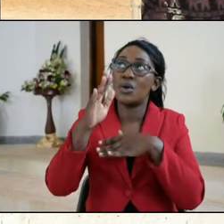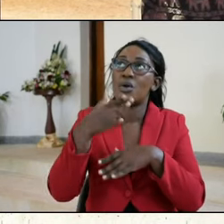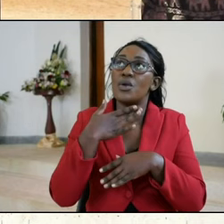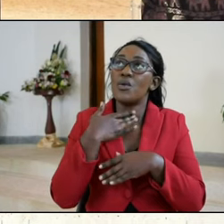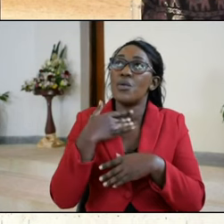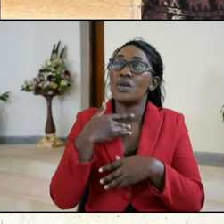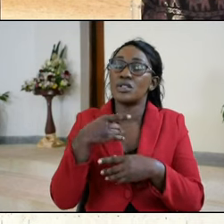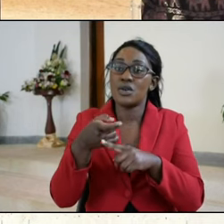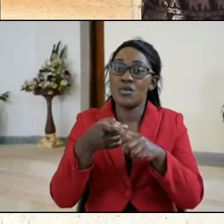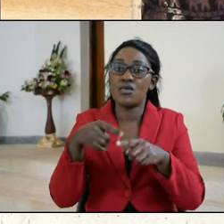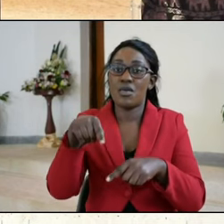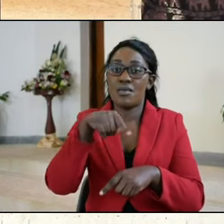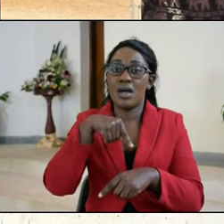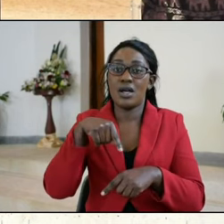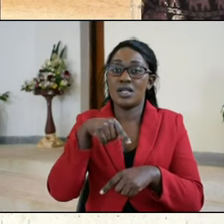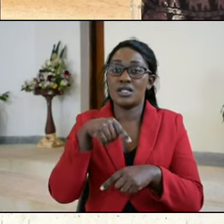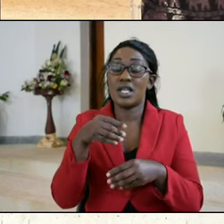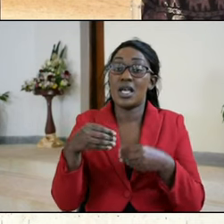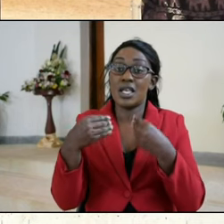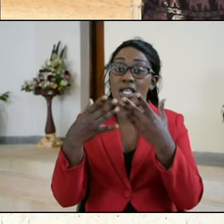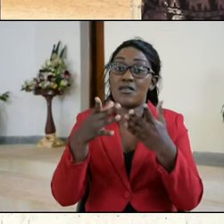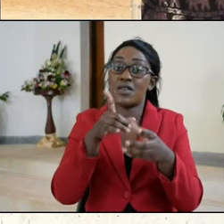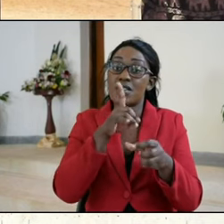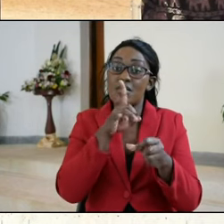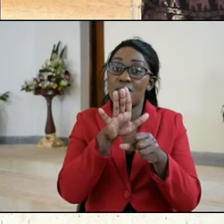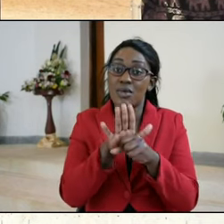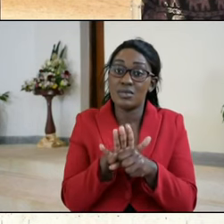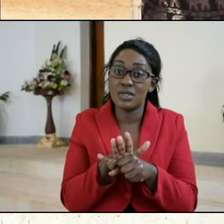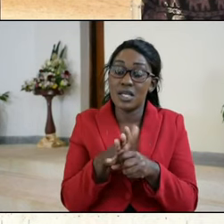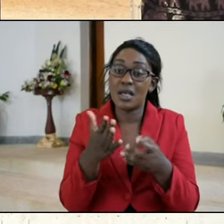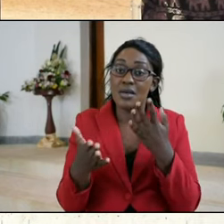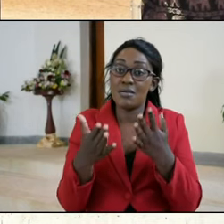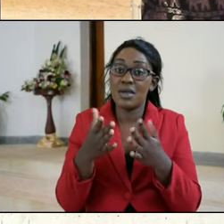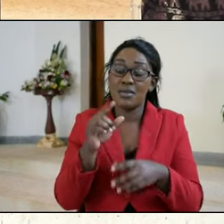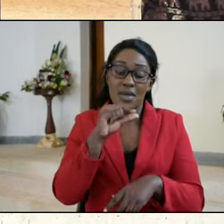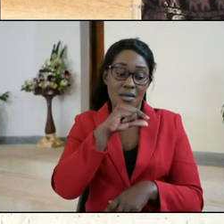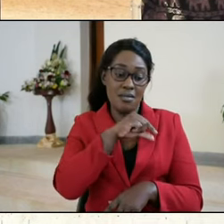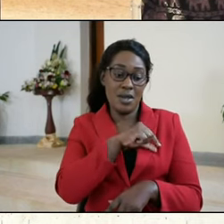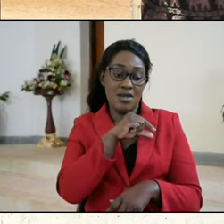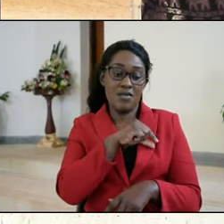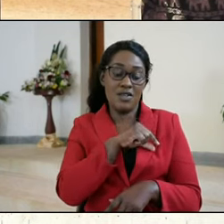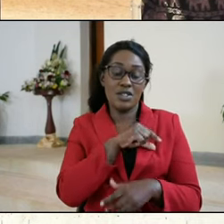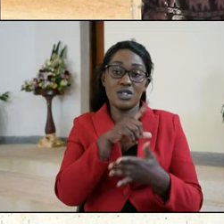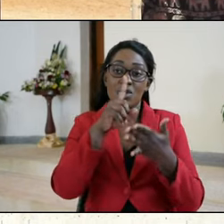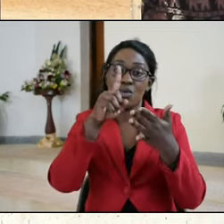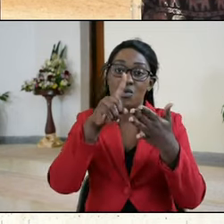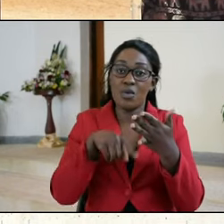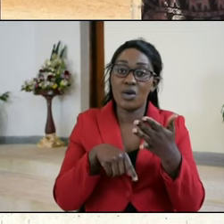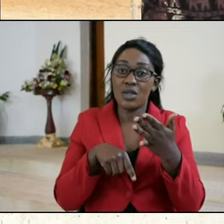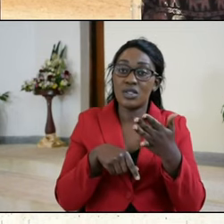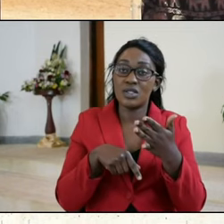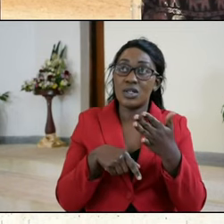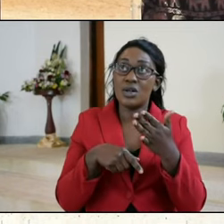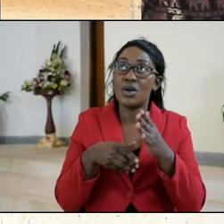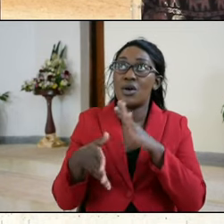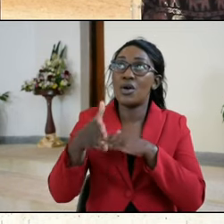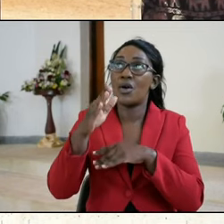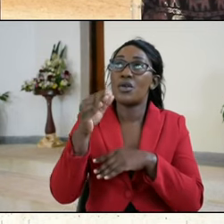us gaining the promises or benefiting from what He has promised us in the future.